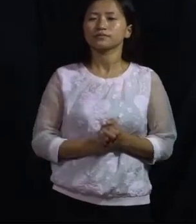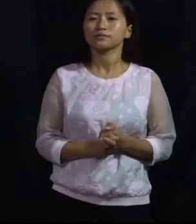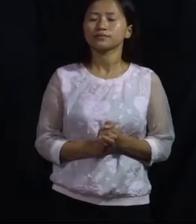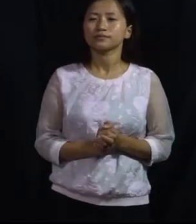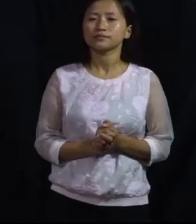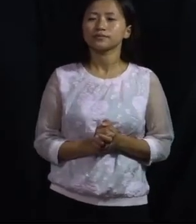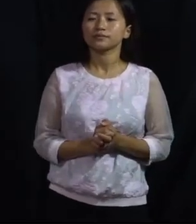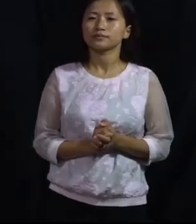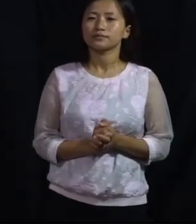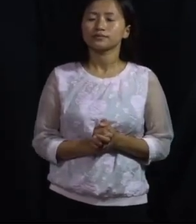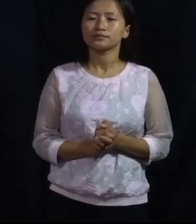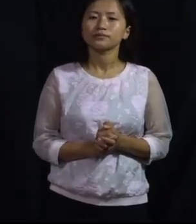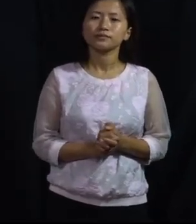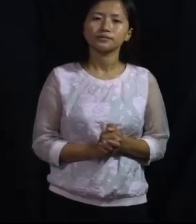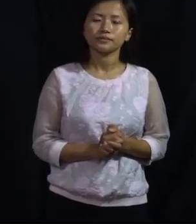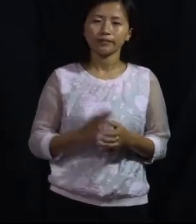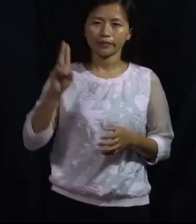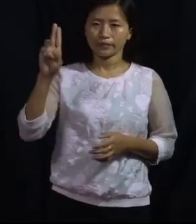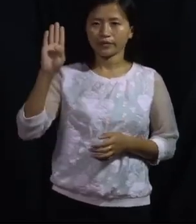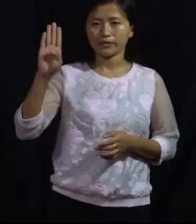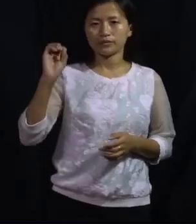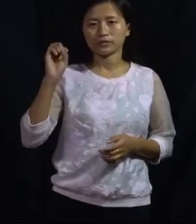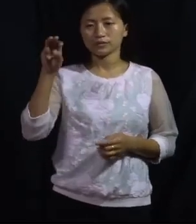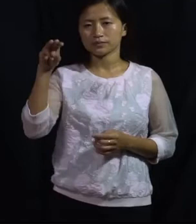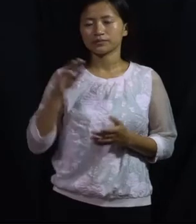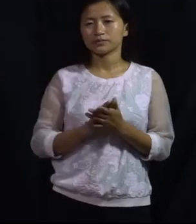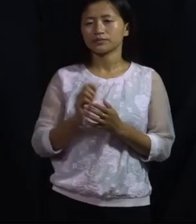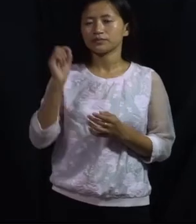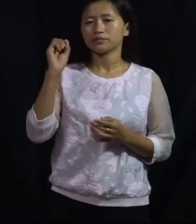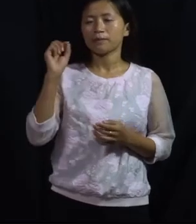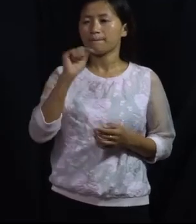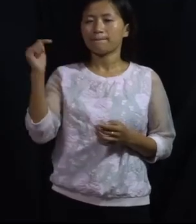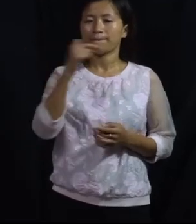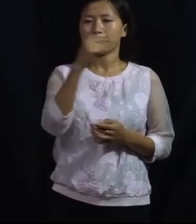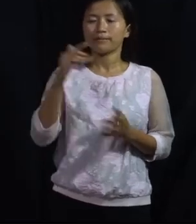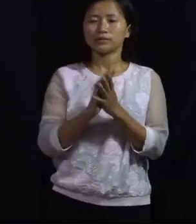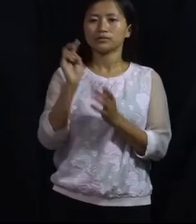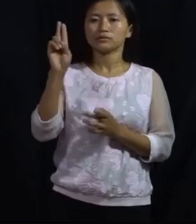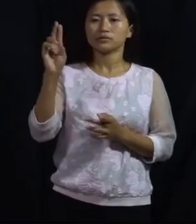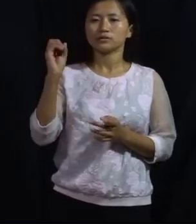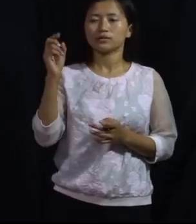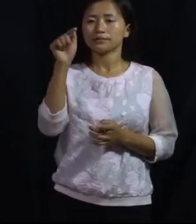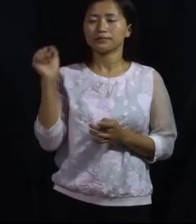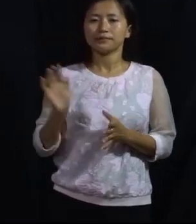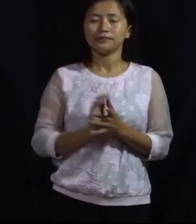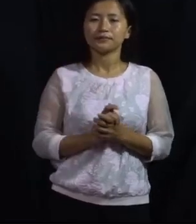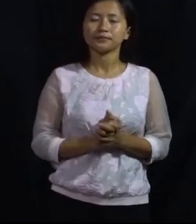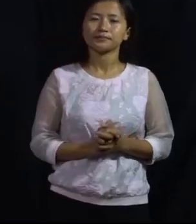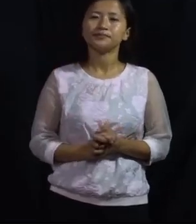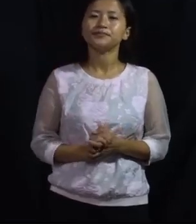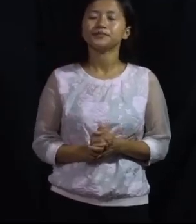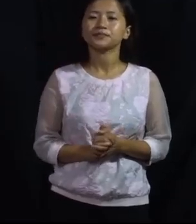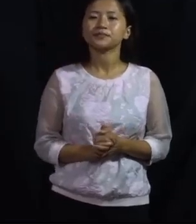is already general reserve is 24,000 minus 20% which has been transferred to